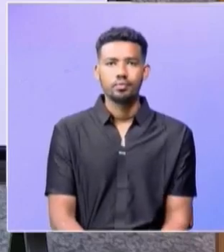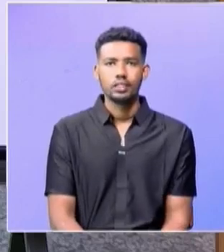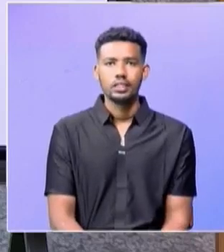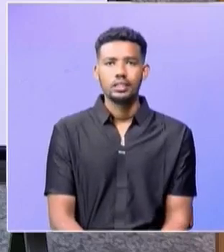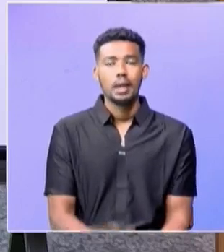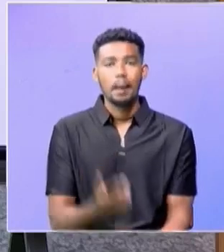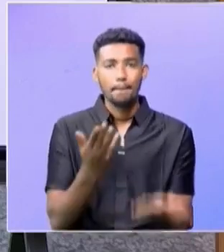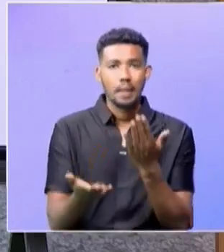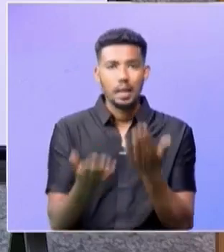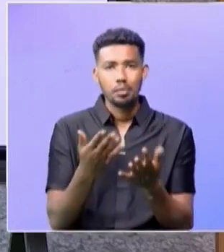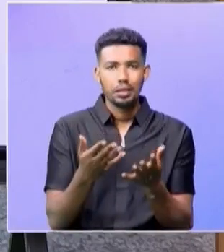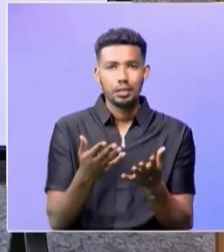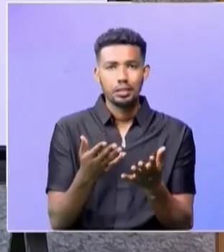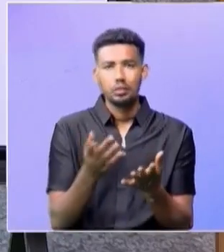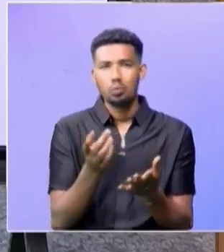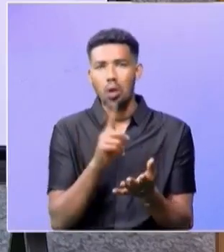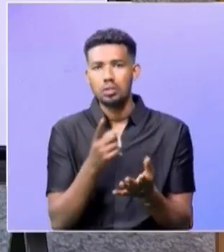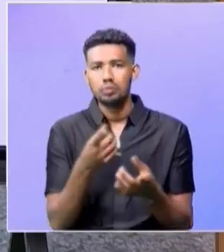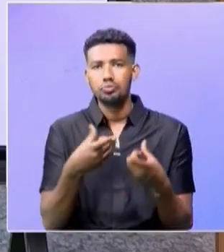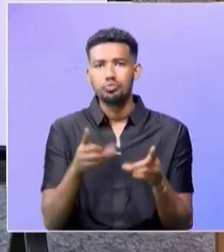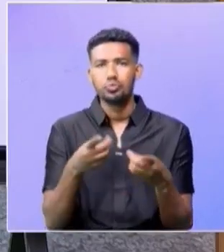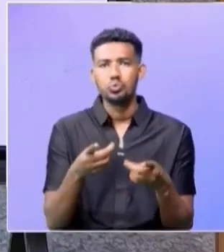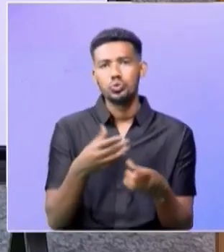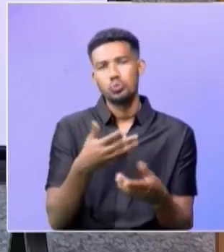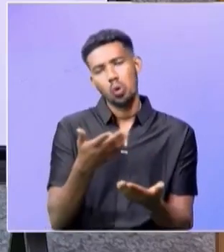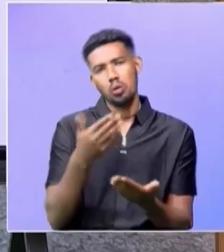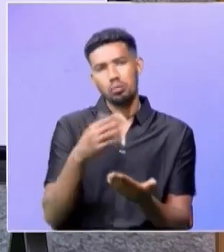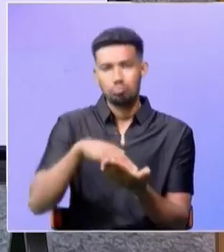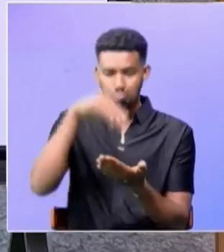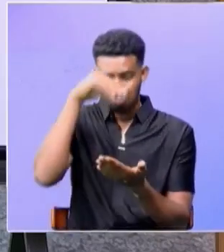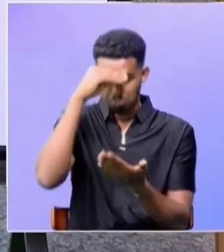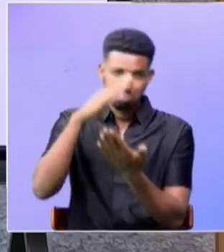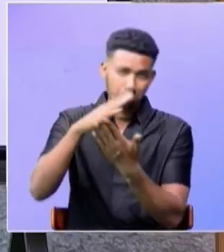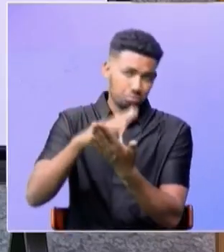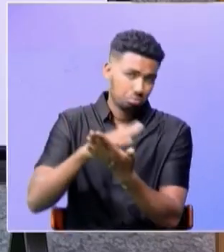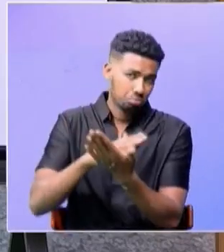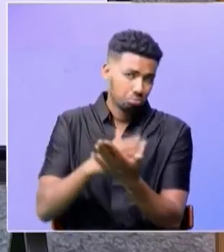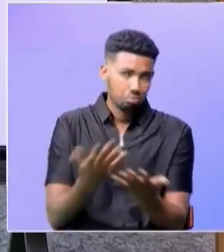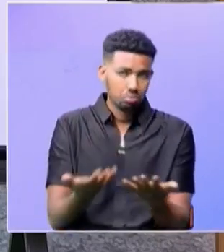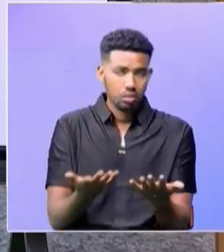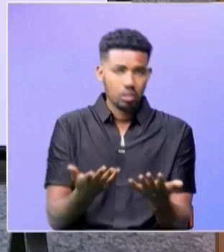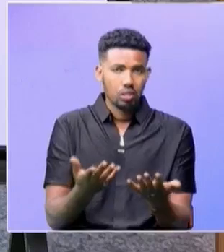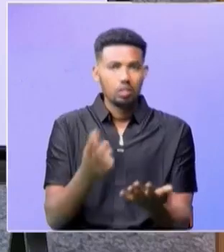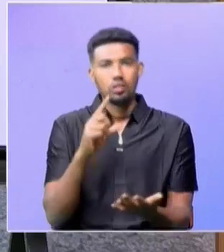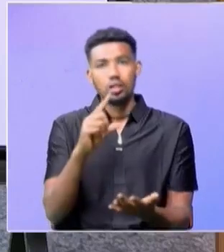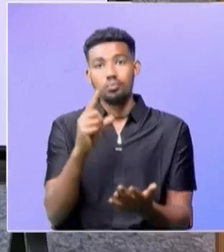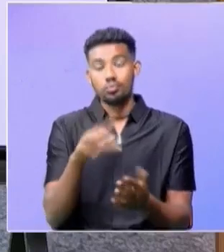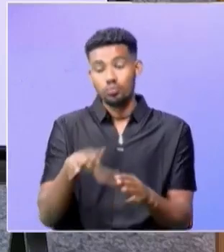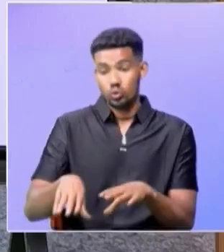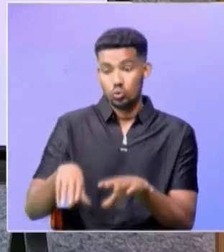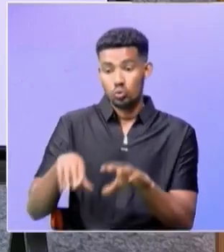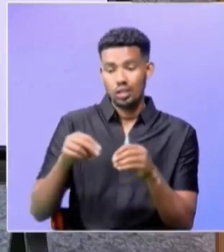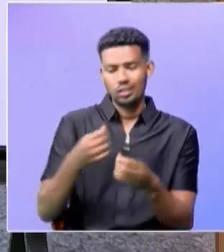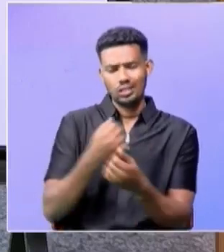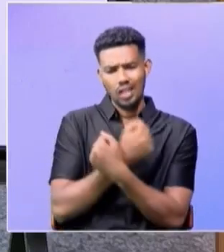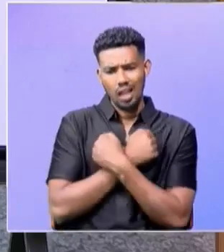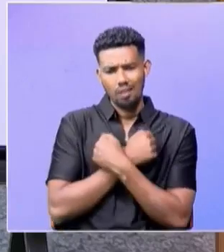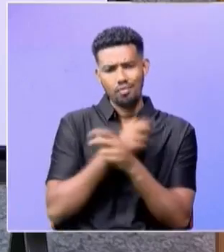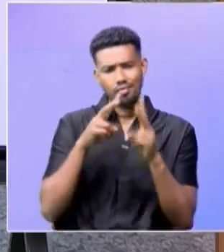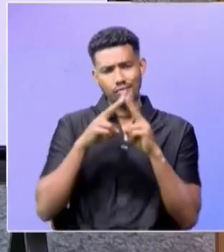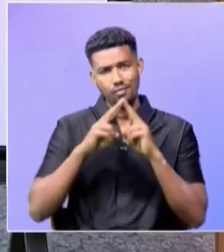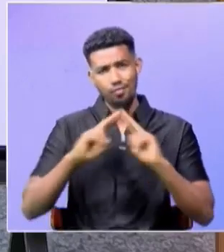maybe fruits, and subject. It can be school subject. Some of students love very